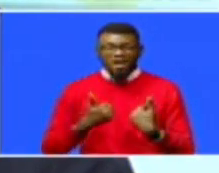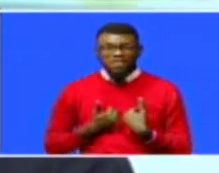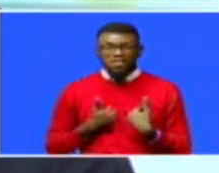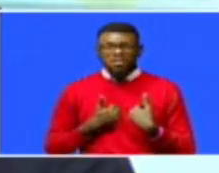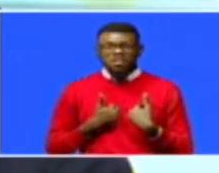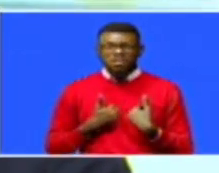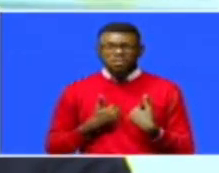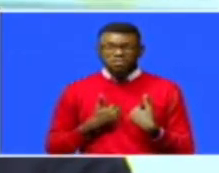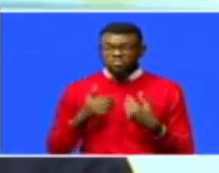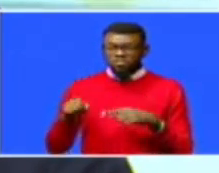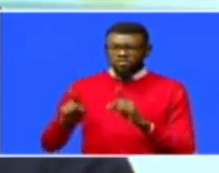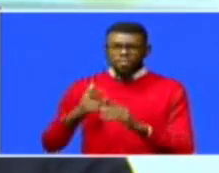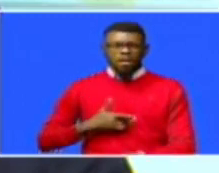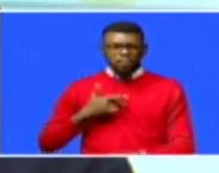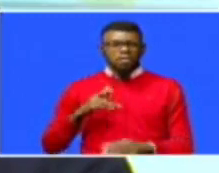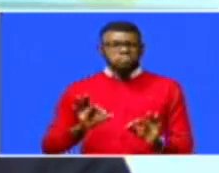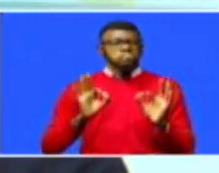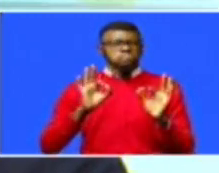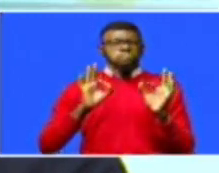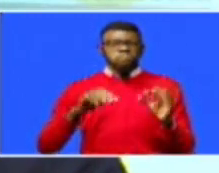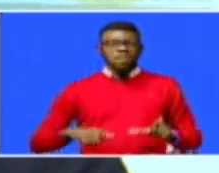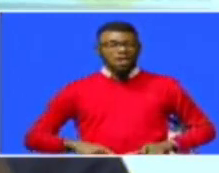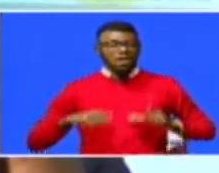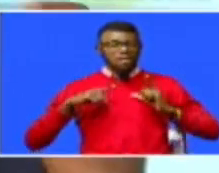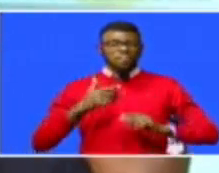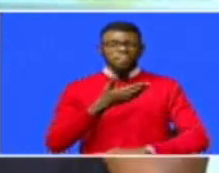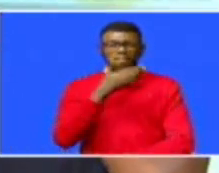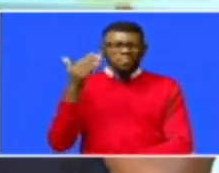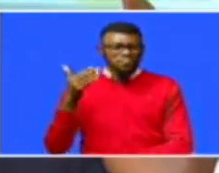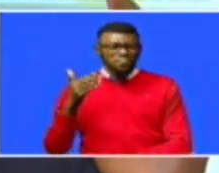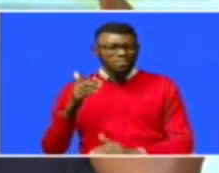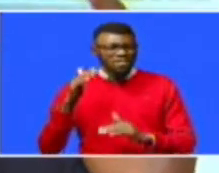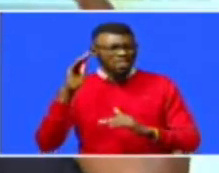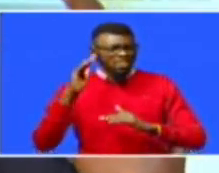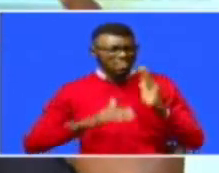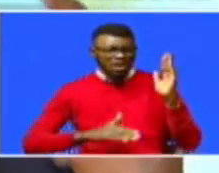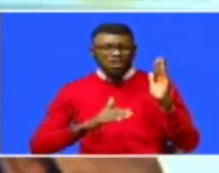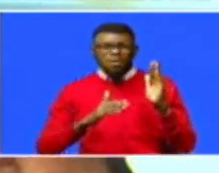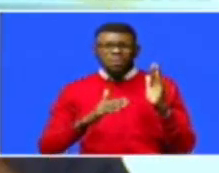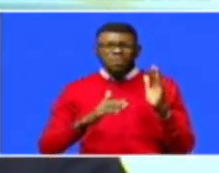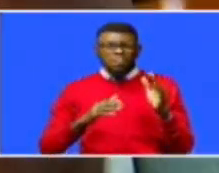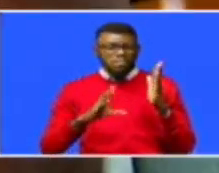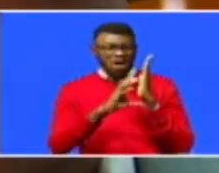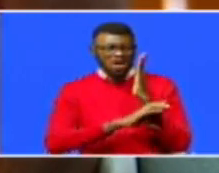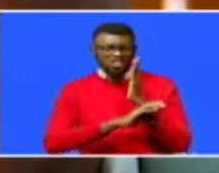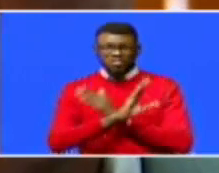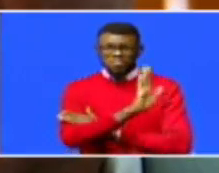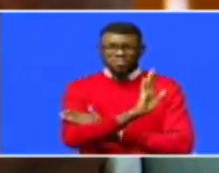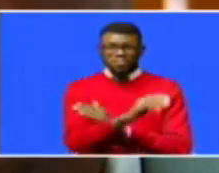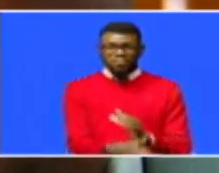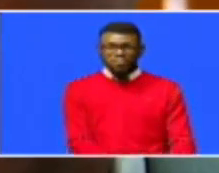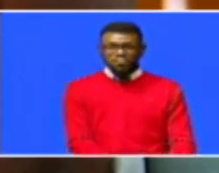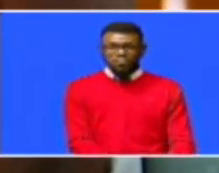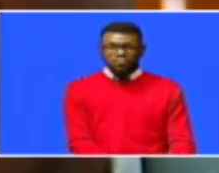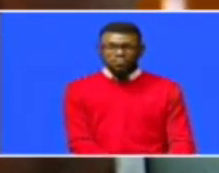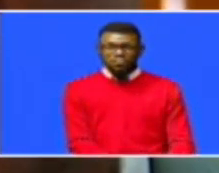you find that to them, that was better life than what is in their country. We are building